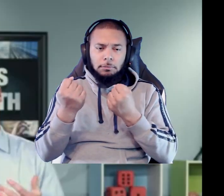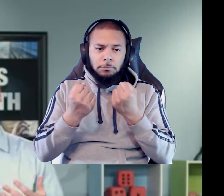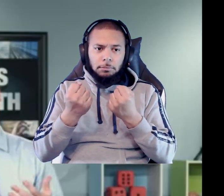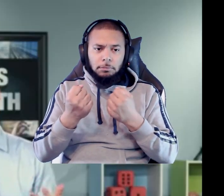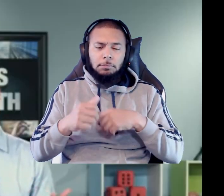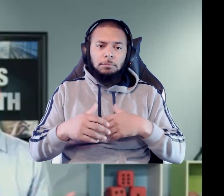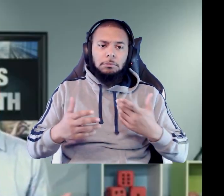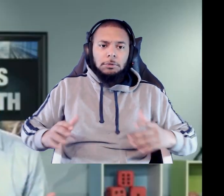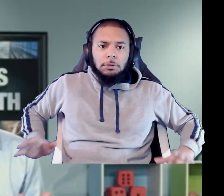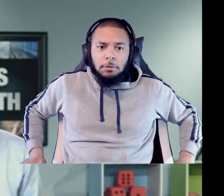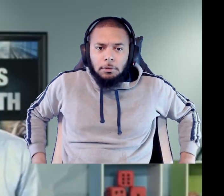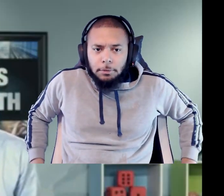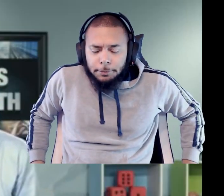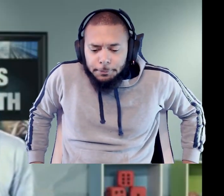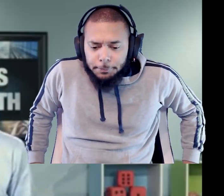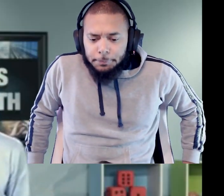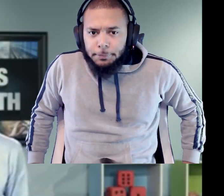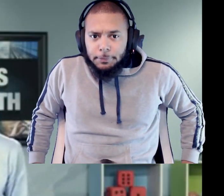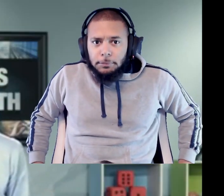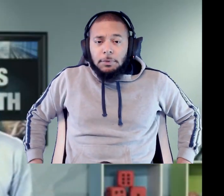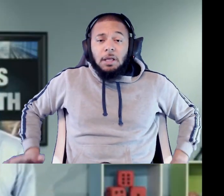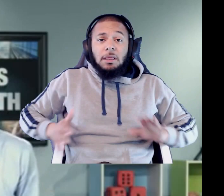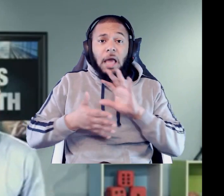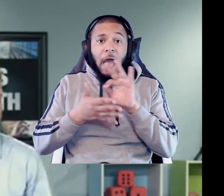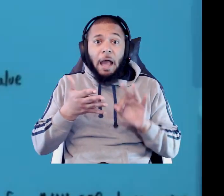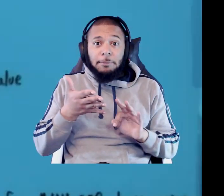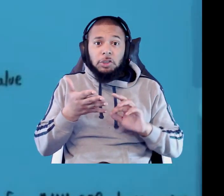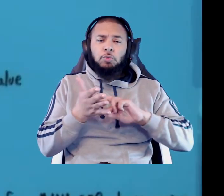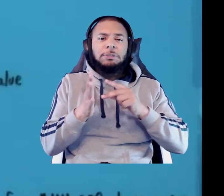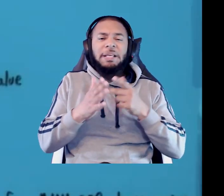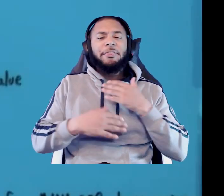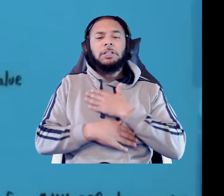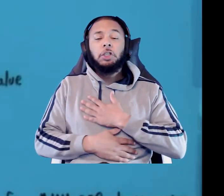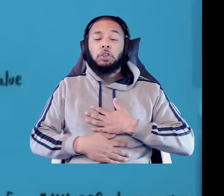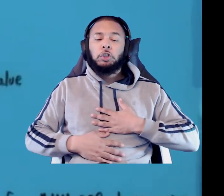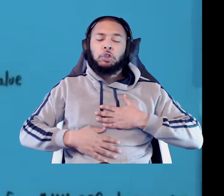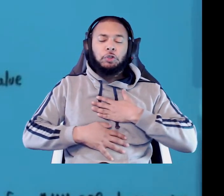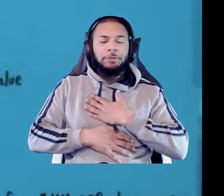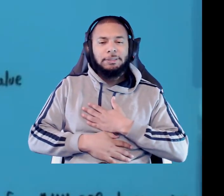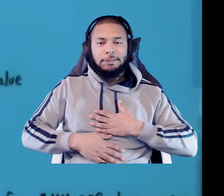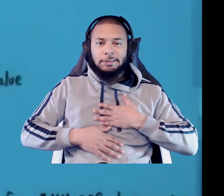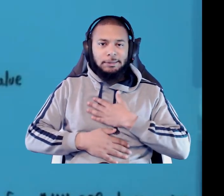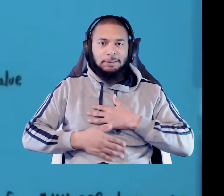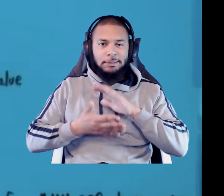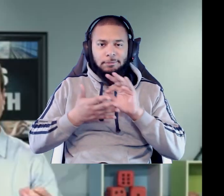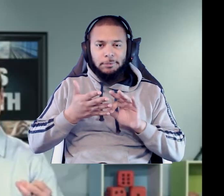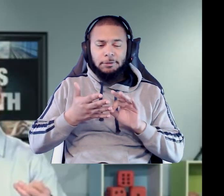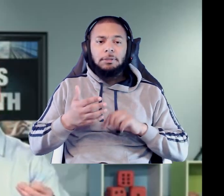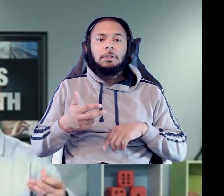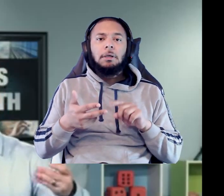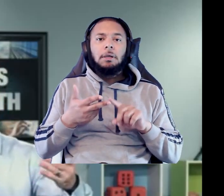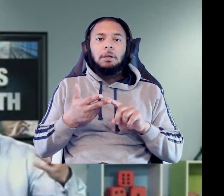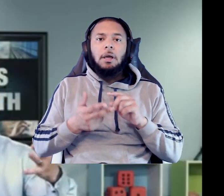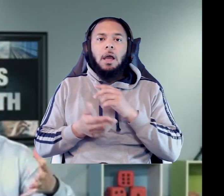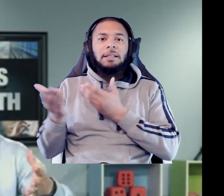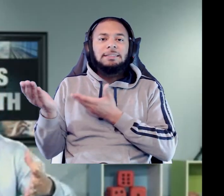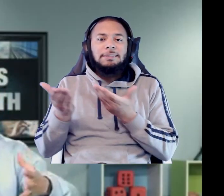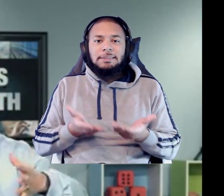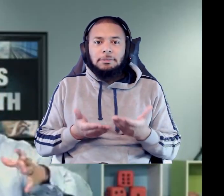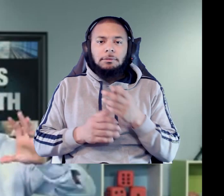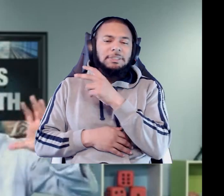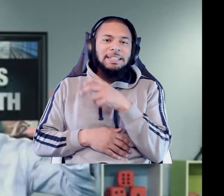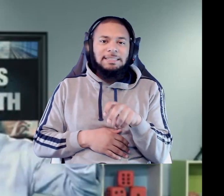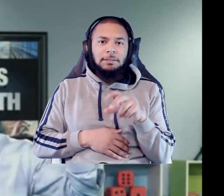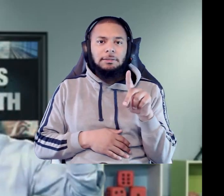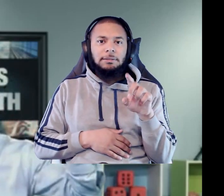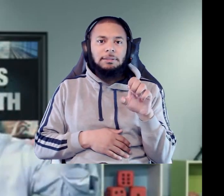which make it more luxurious inside. And then finally a destination charge, which is like getting the